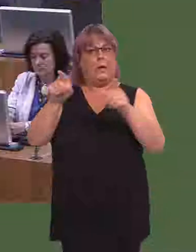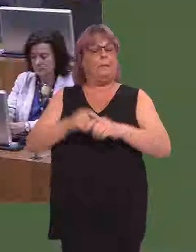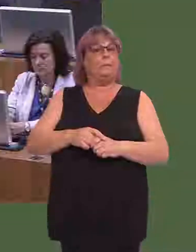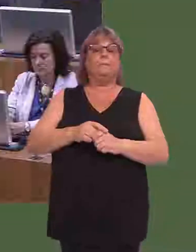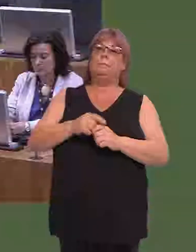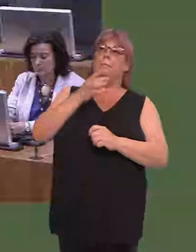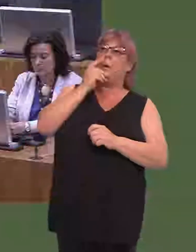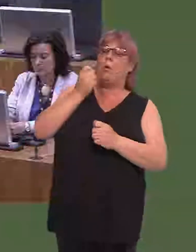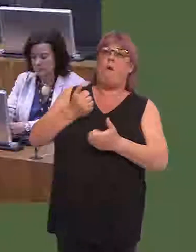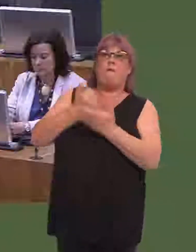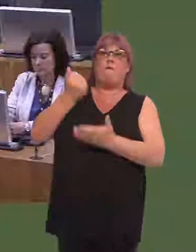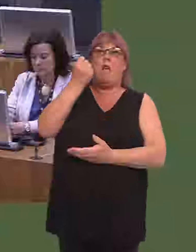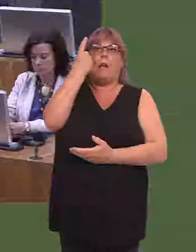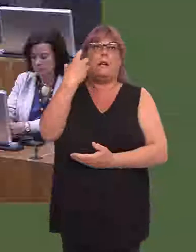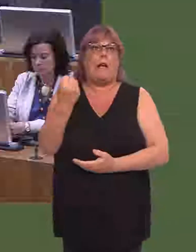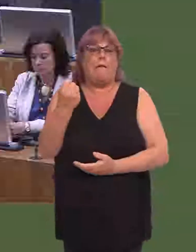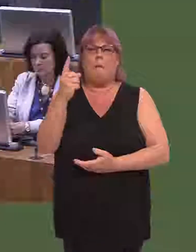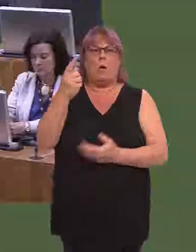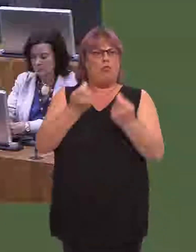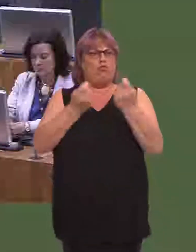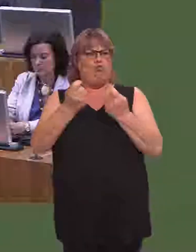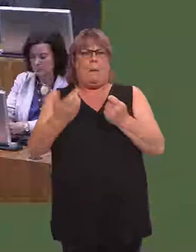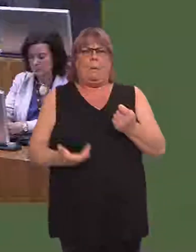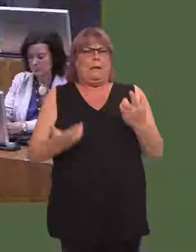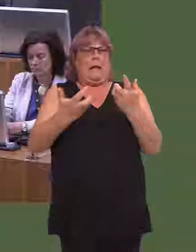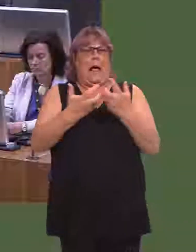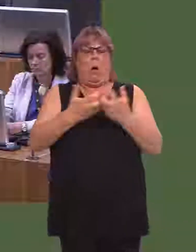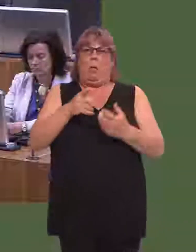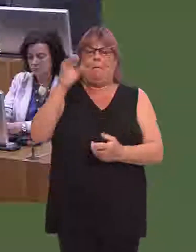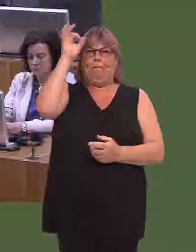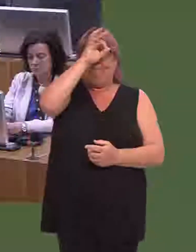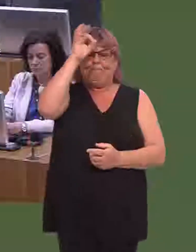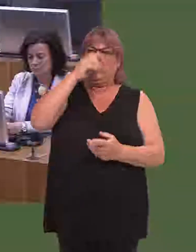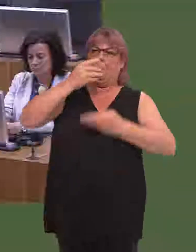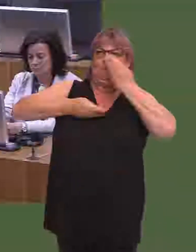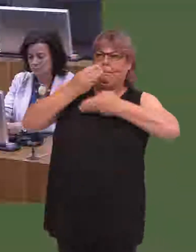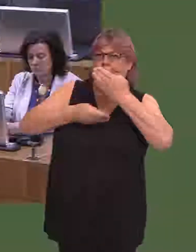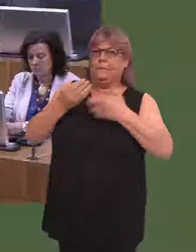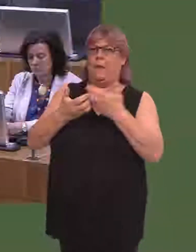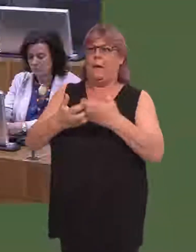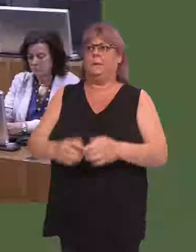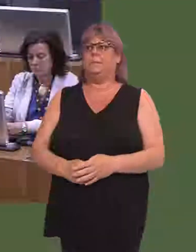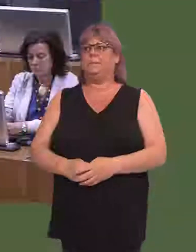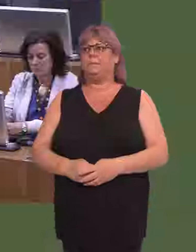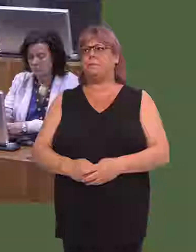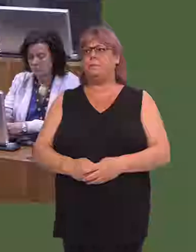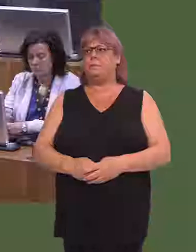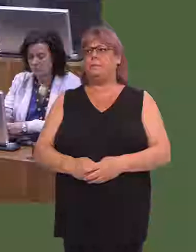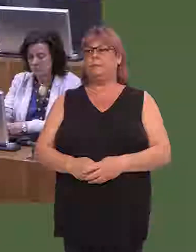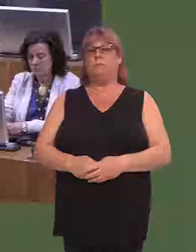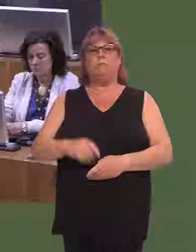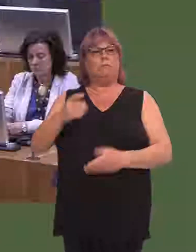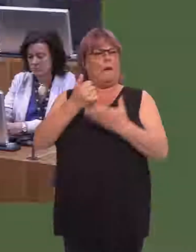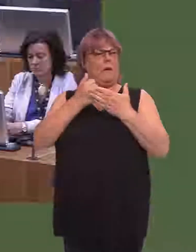advice is given to individuals who have great ideas but who need advice as to how to run a business, how to be entrepreneurs, and to be